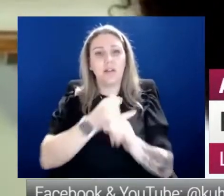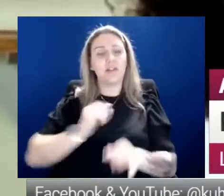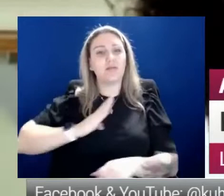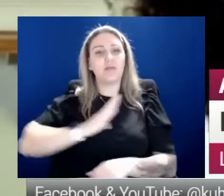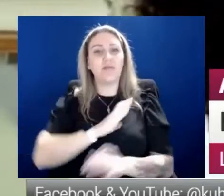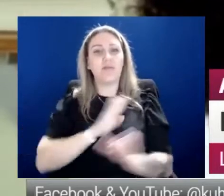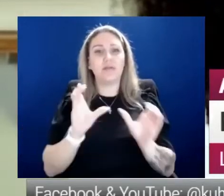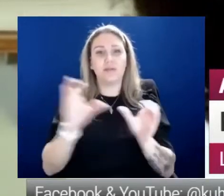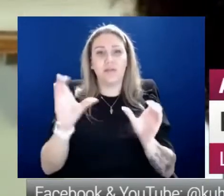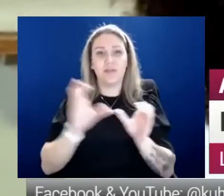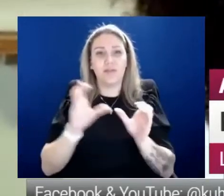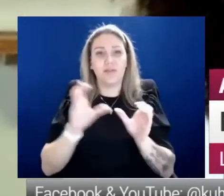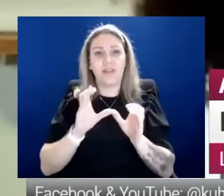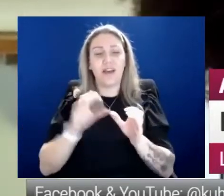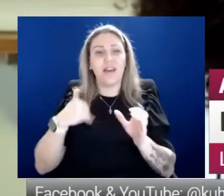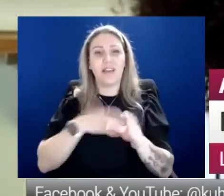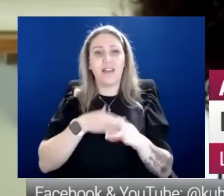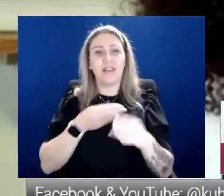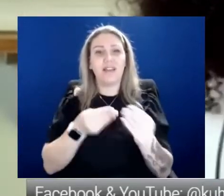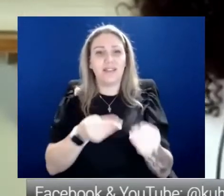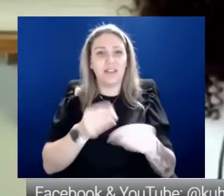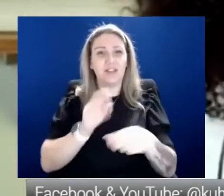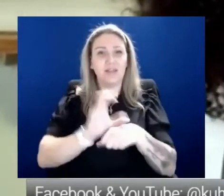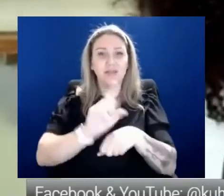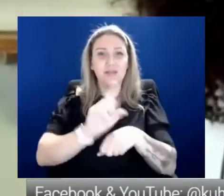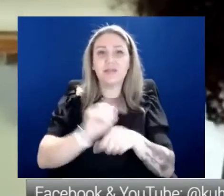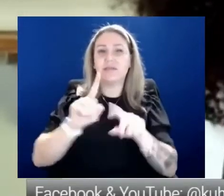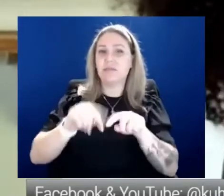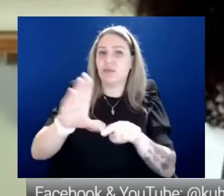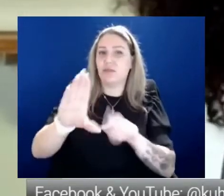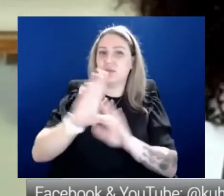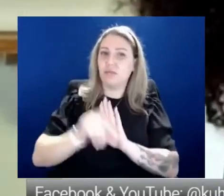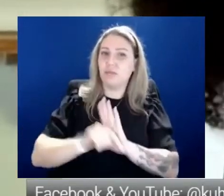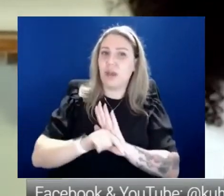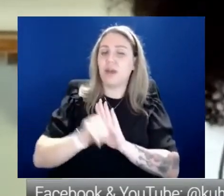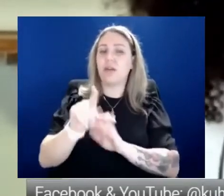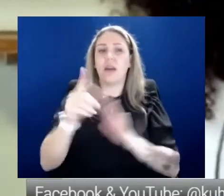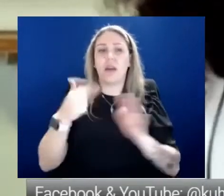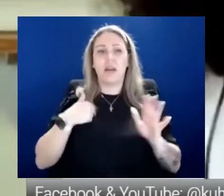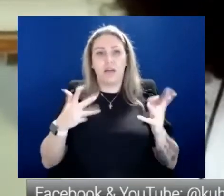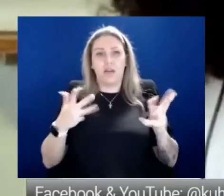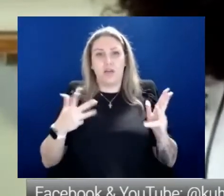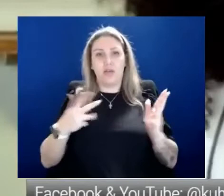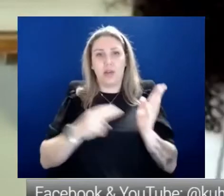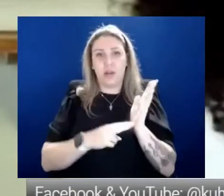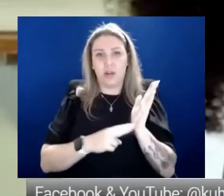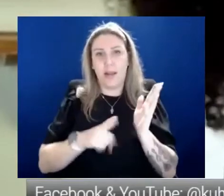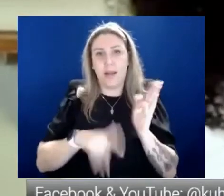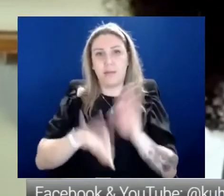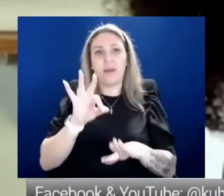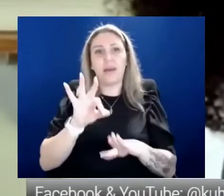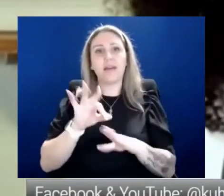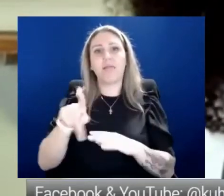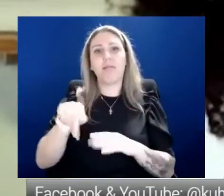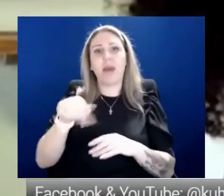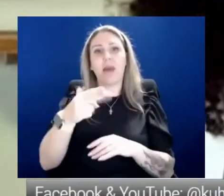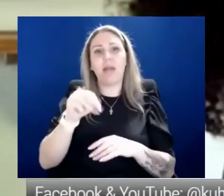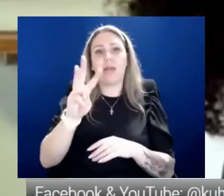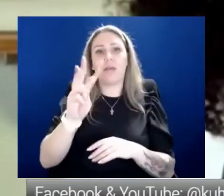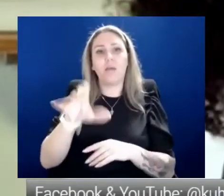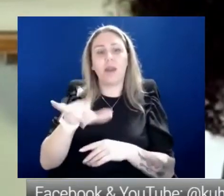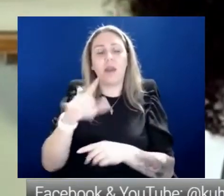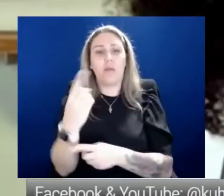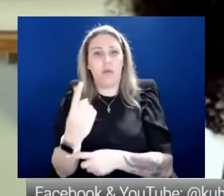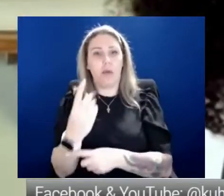consultant, depending on your background. I was already a nurse, so I chose pathway 1 to become certified.